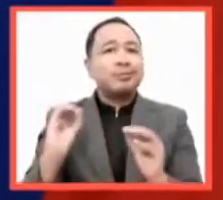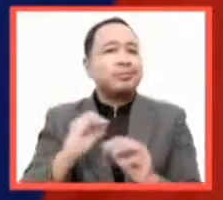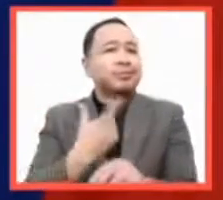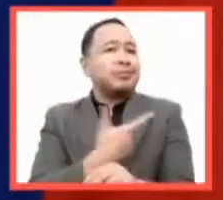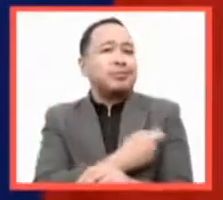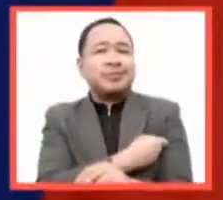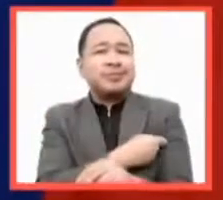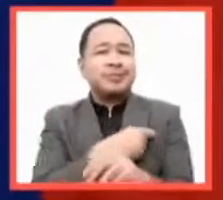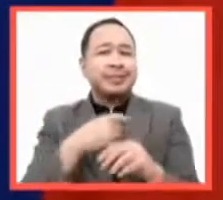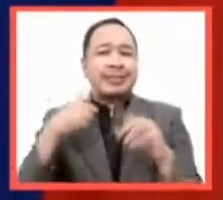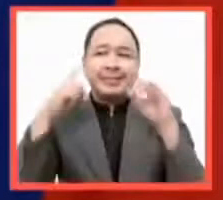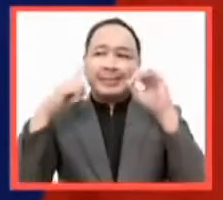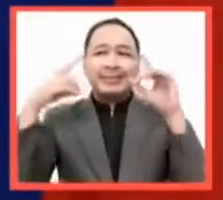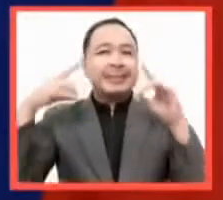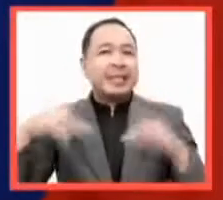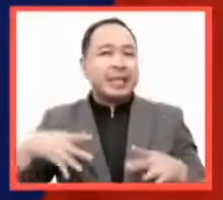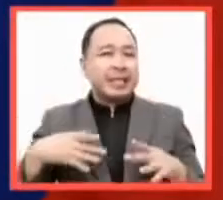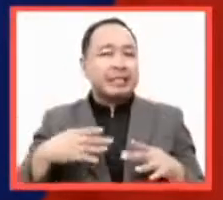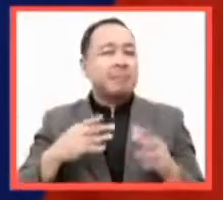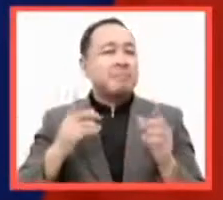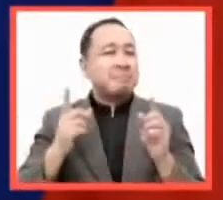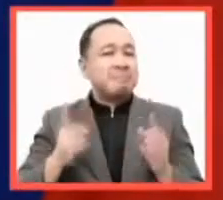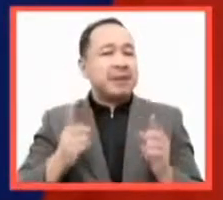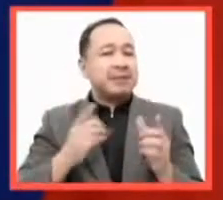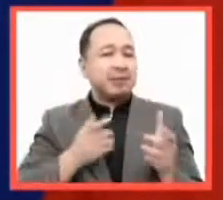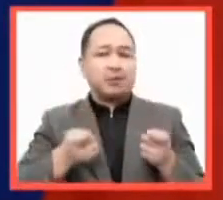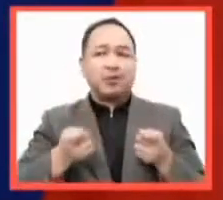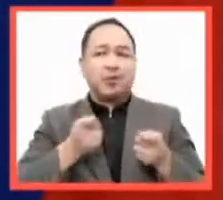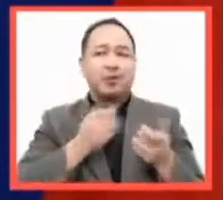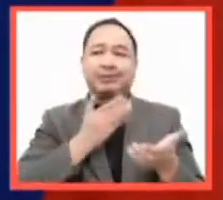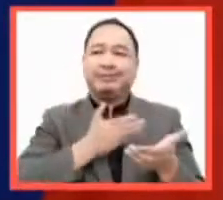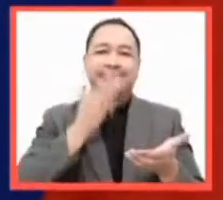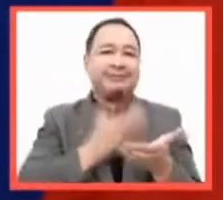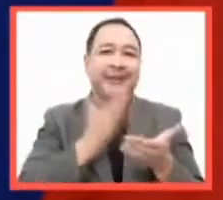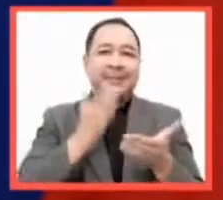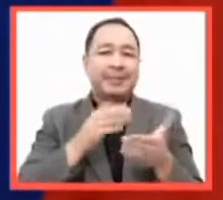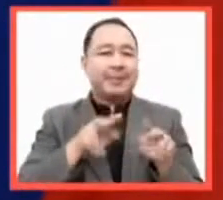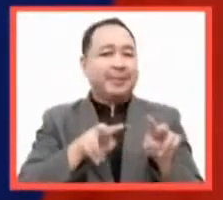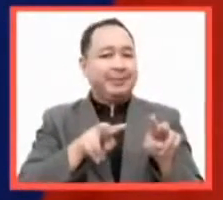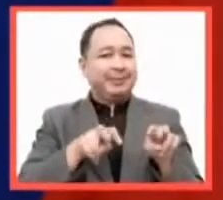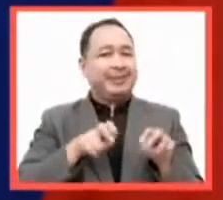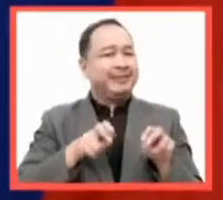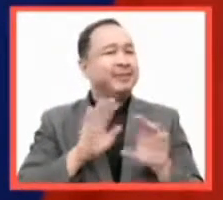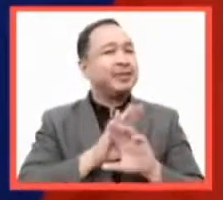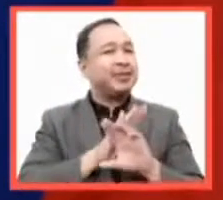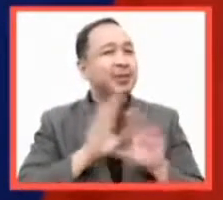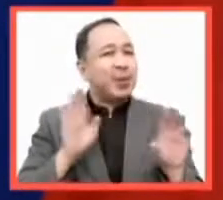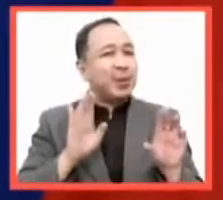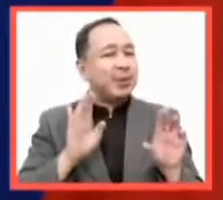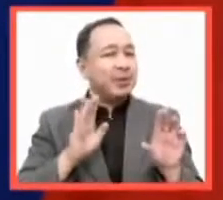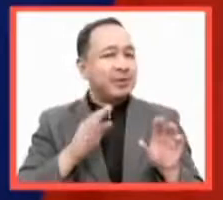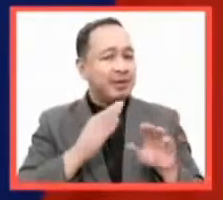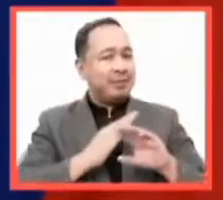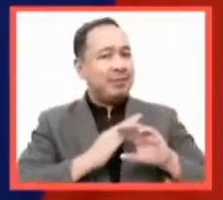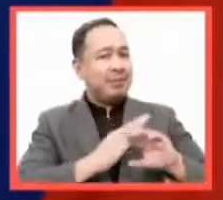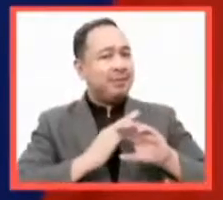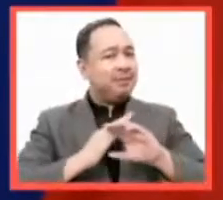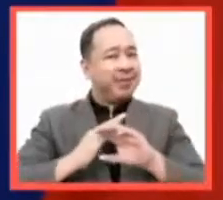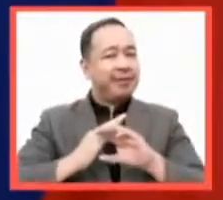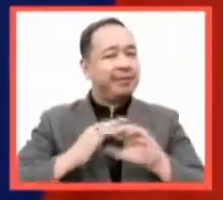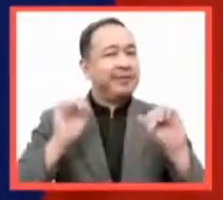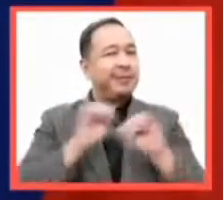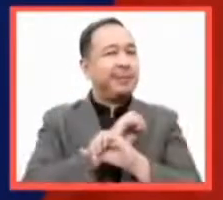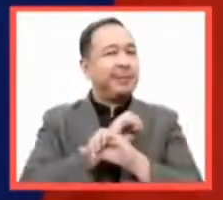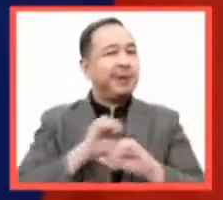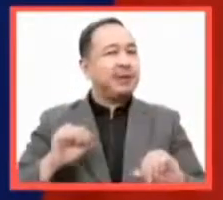condemned for what it is, a selfish act that can either be justified rationally